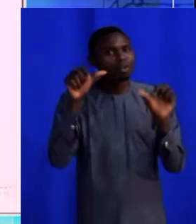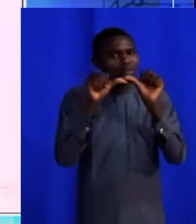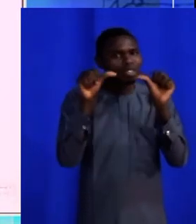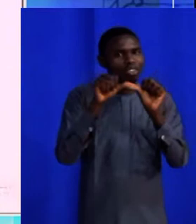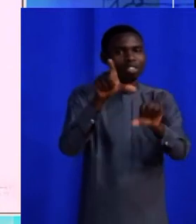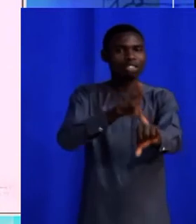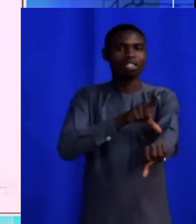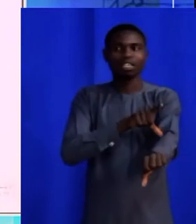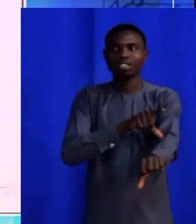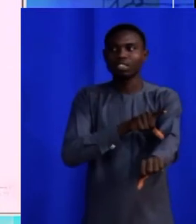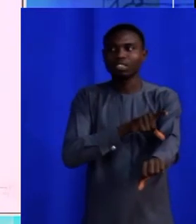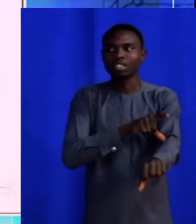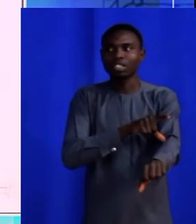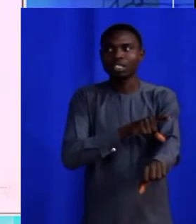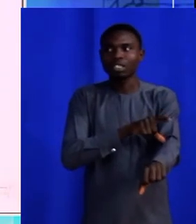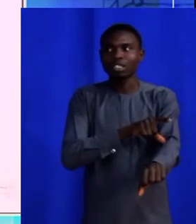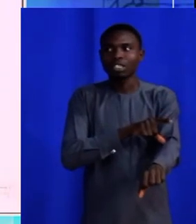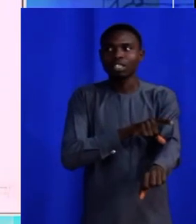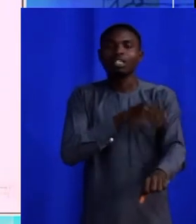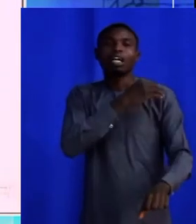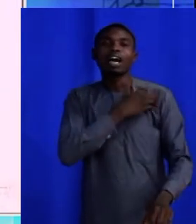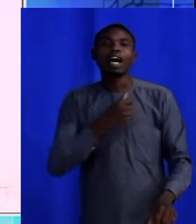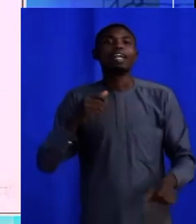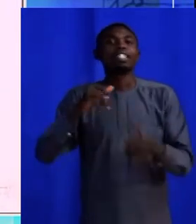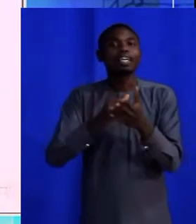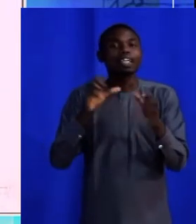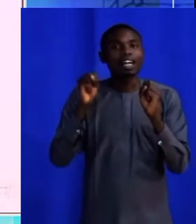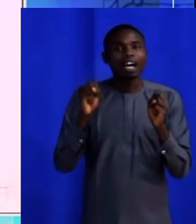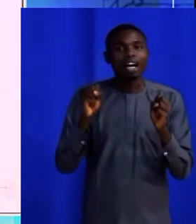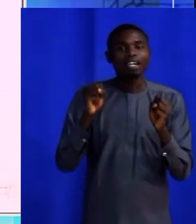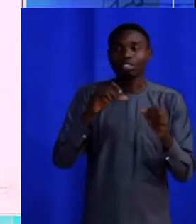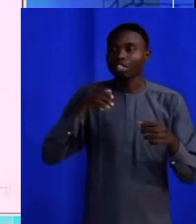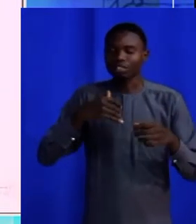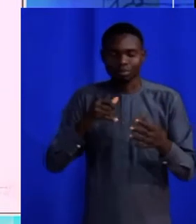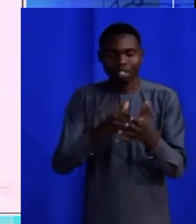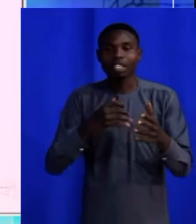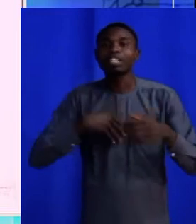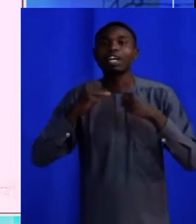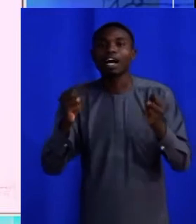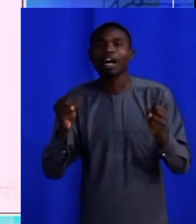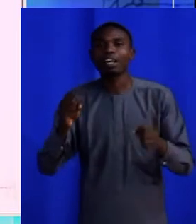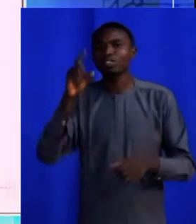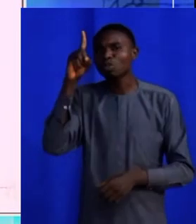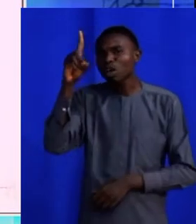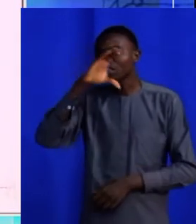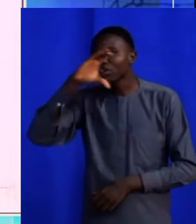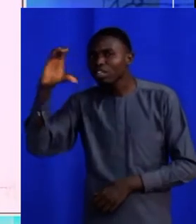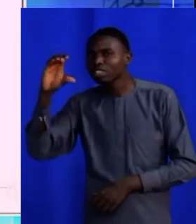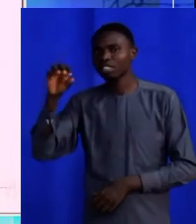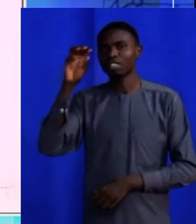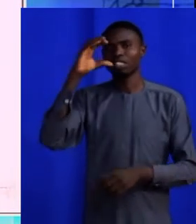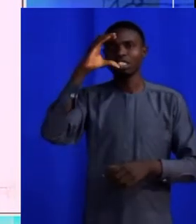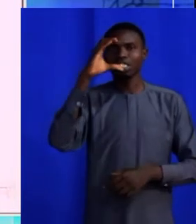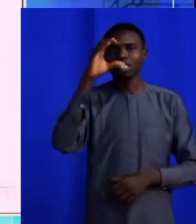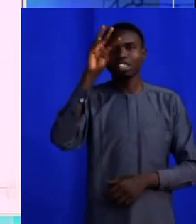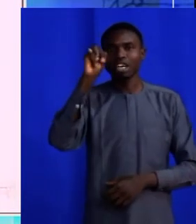dogs, pigs, and others. They eat meat, and their sizes